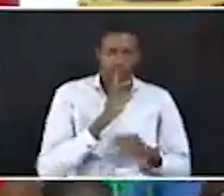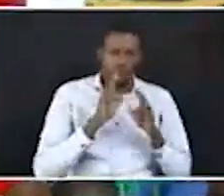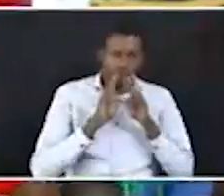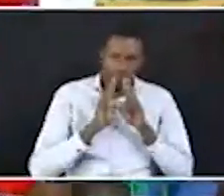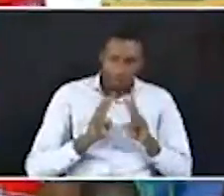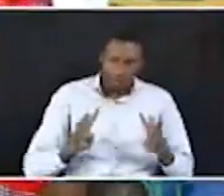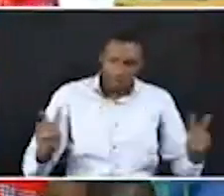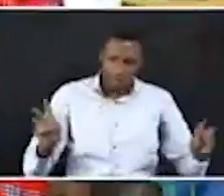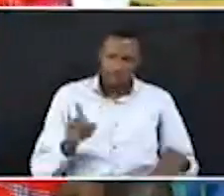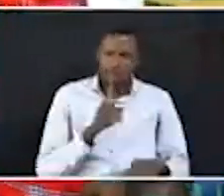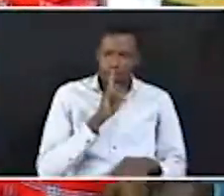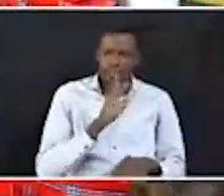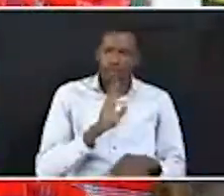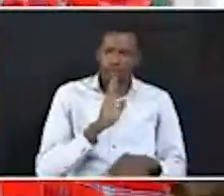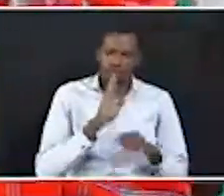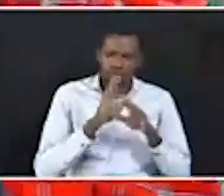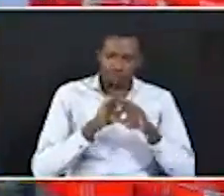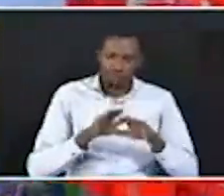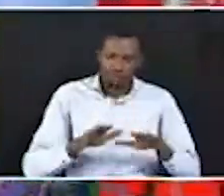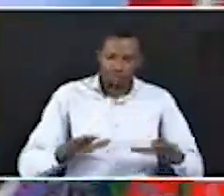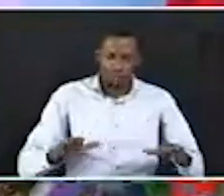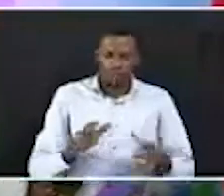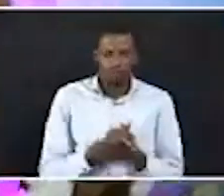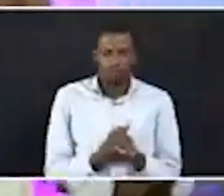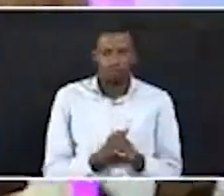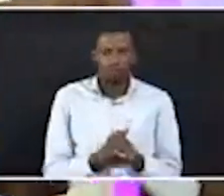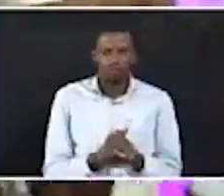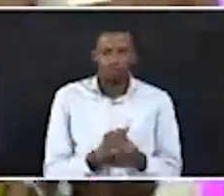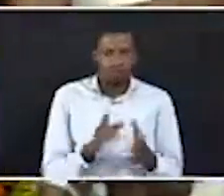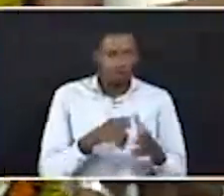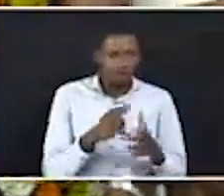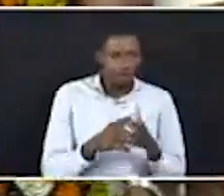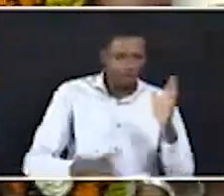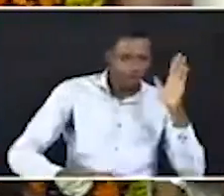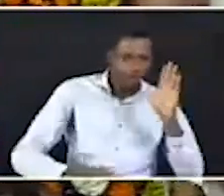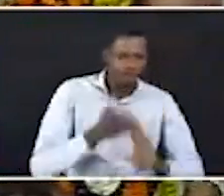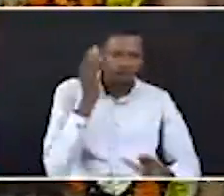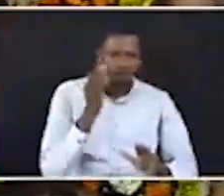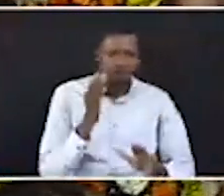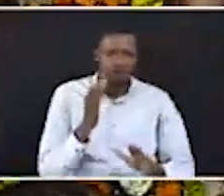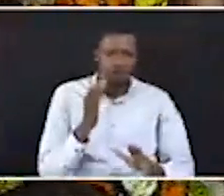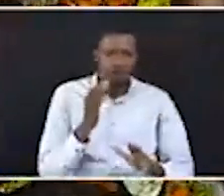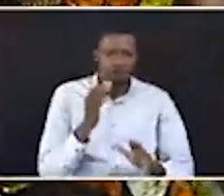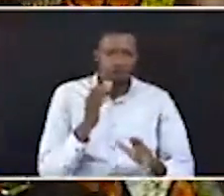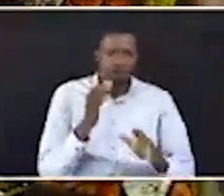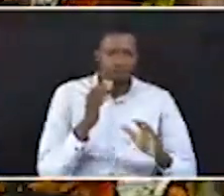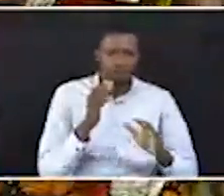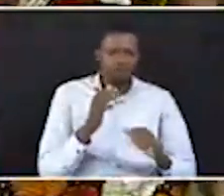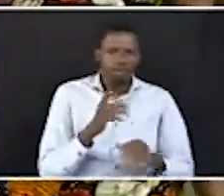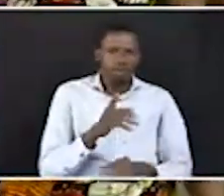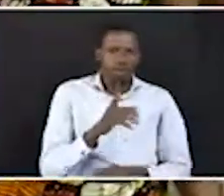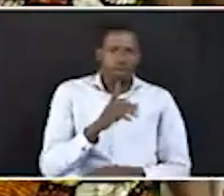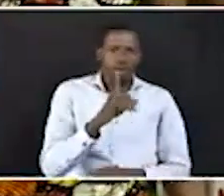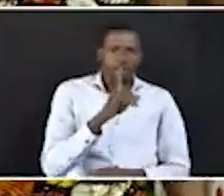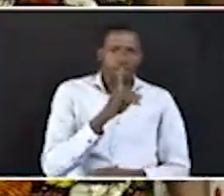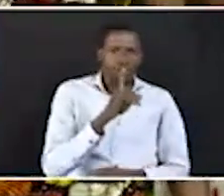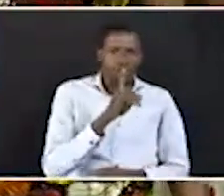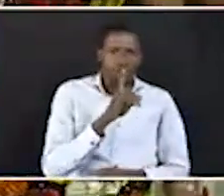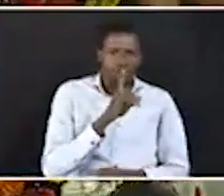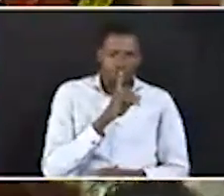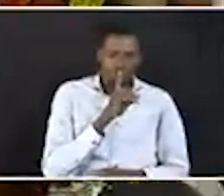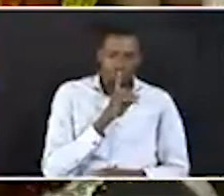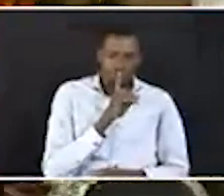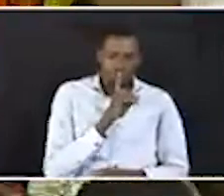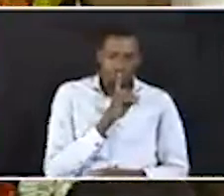still. Amen. And all of a sudden, there was a sudden